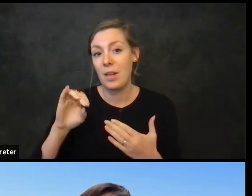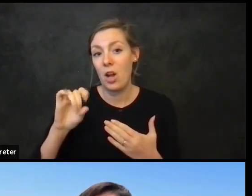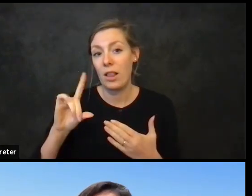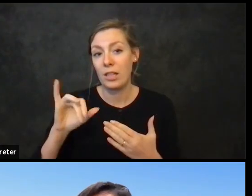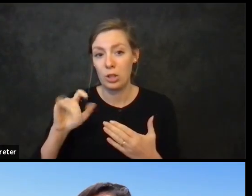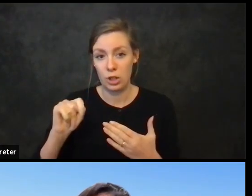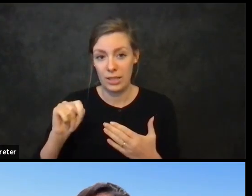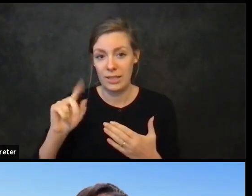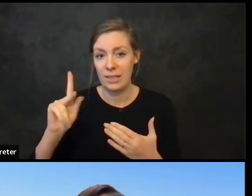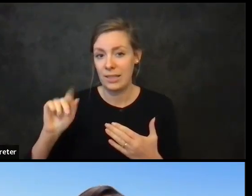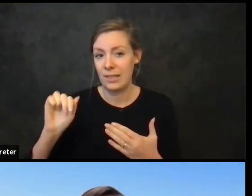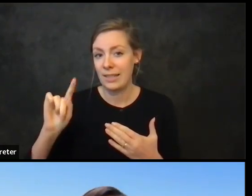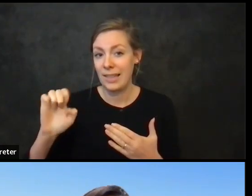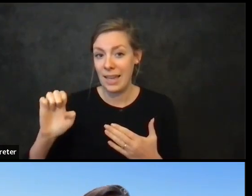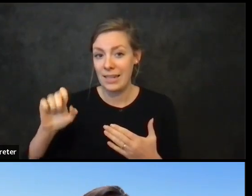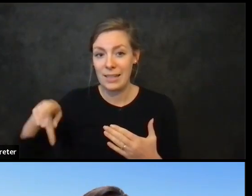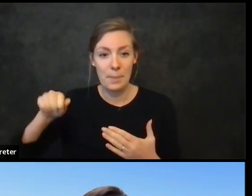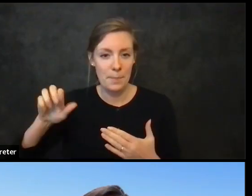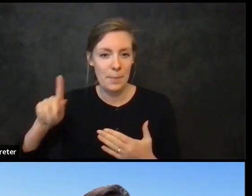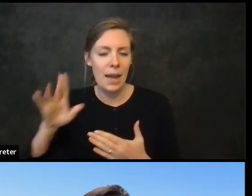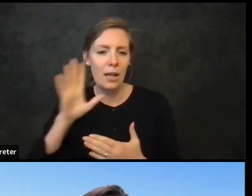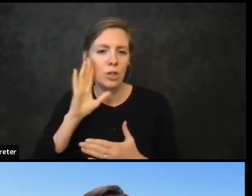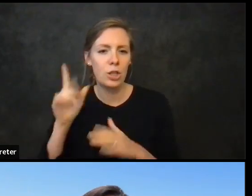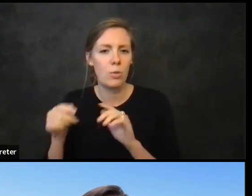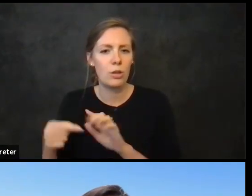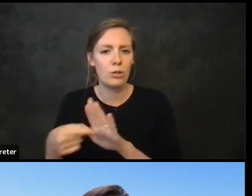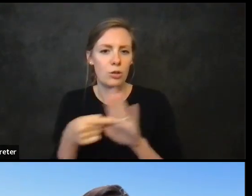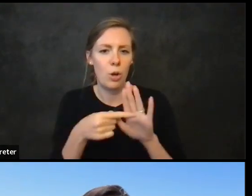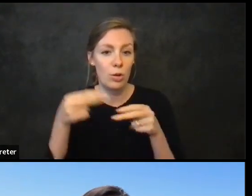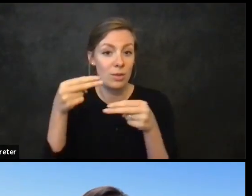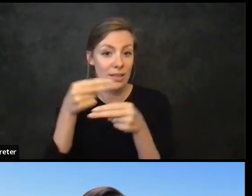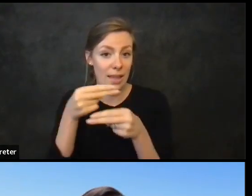some data slides and show you where we're going.